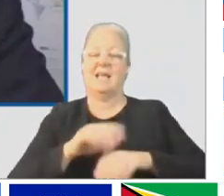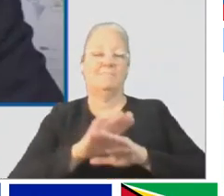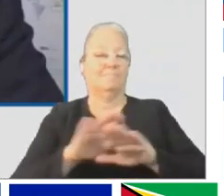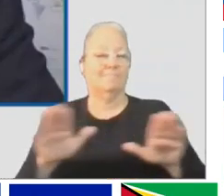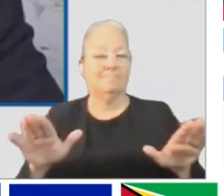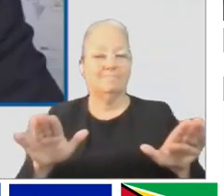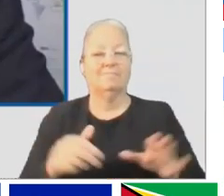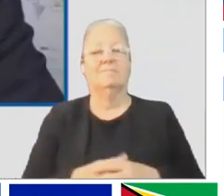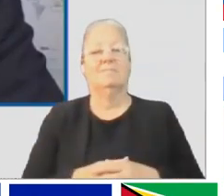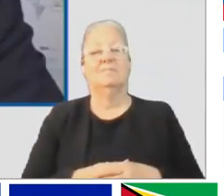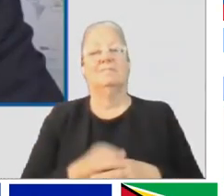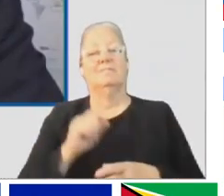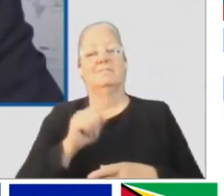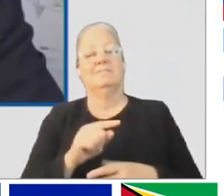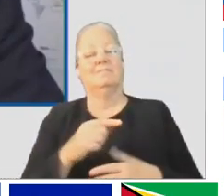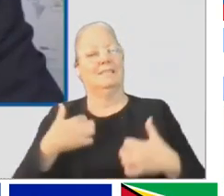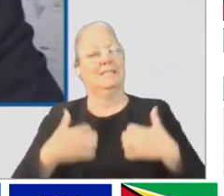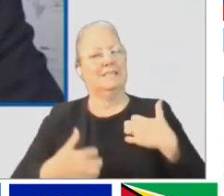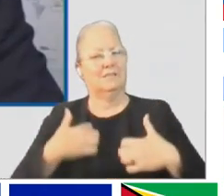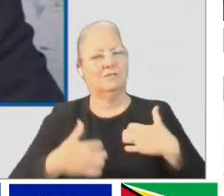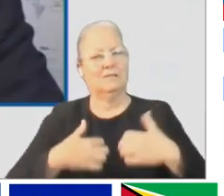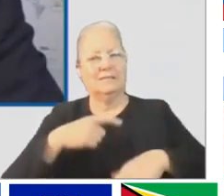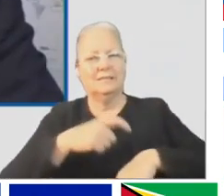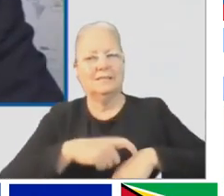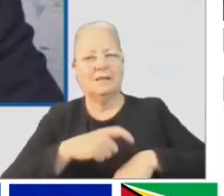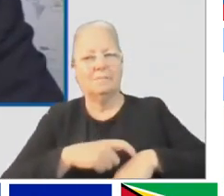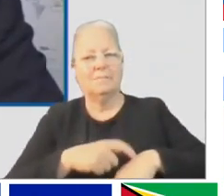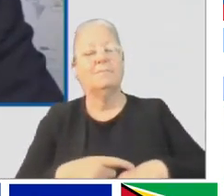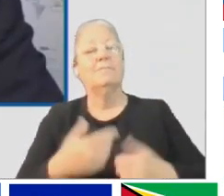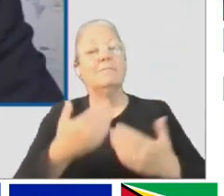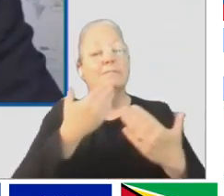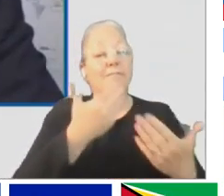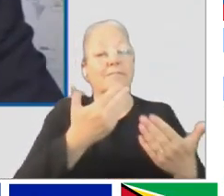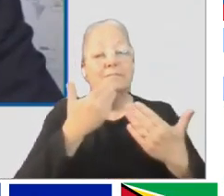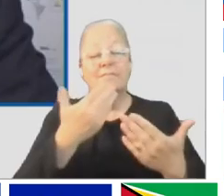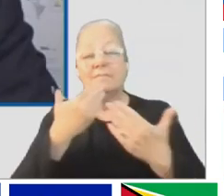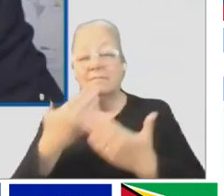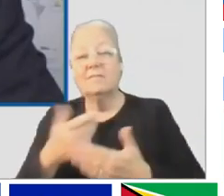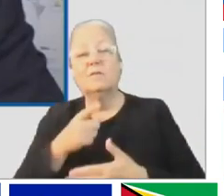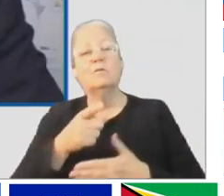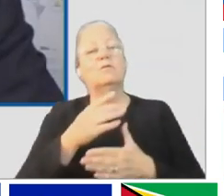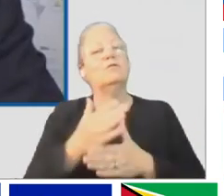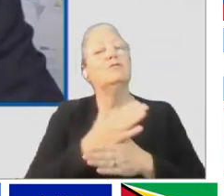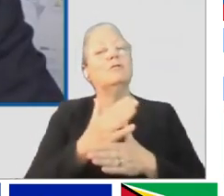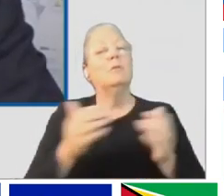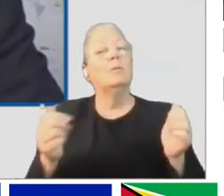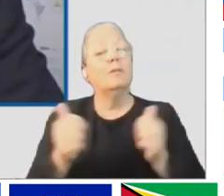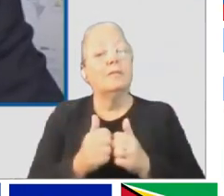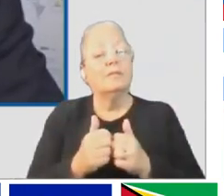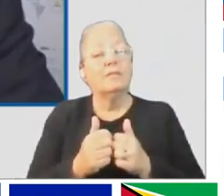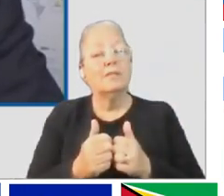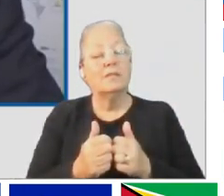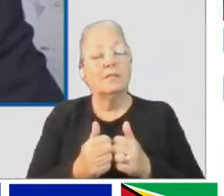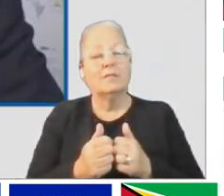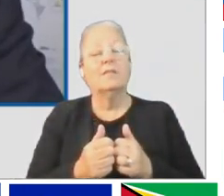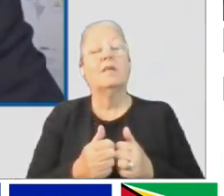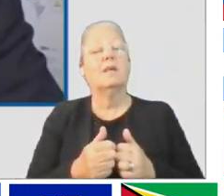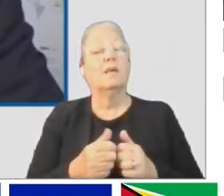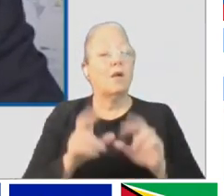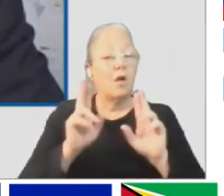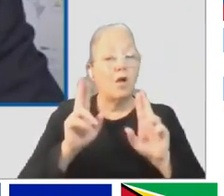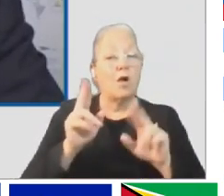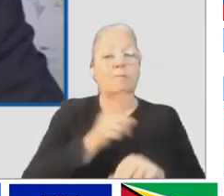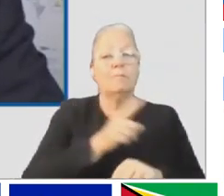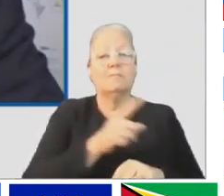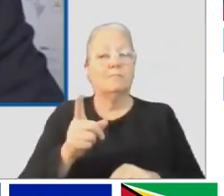a very interesting session. Thank you all very much for sharing with us, and do have a very good